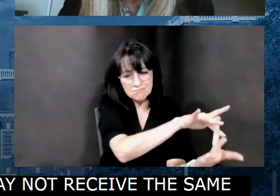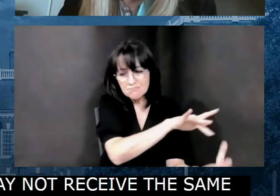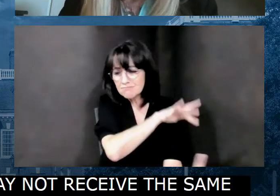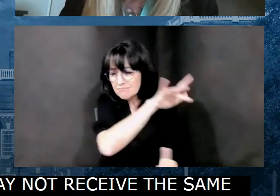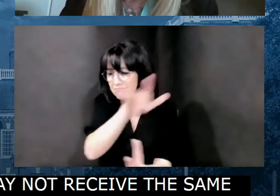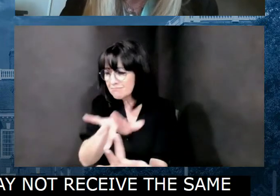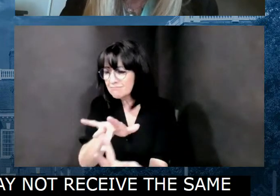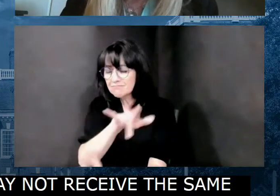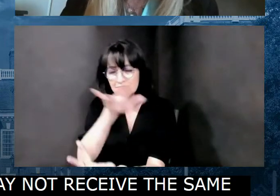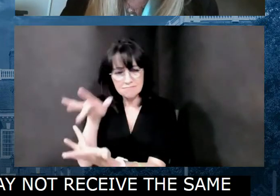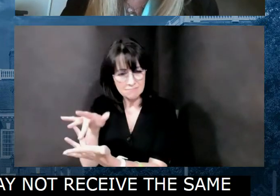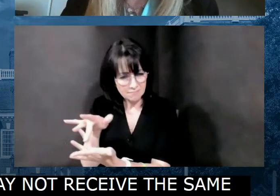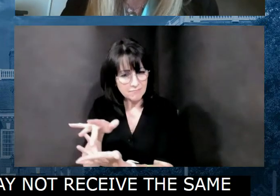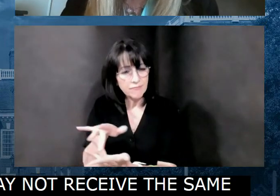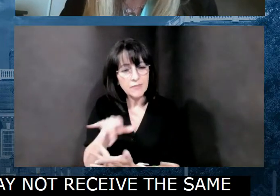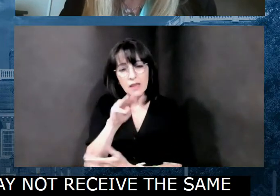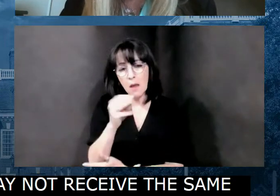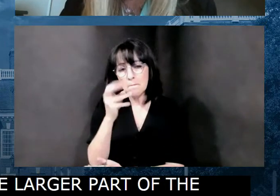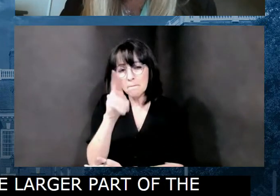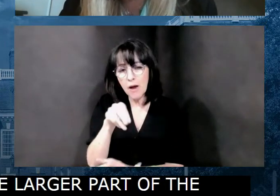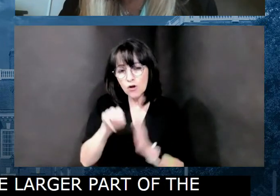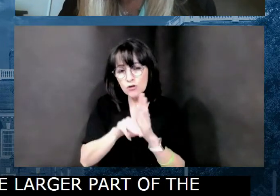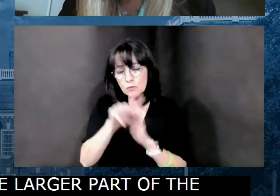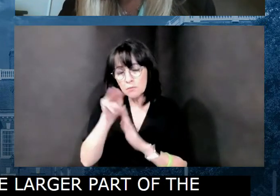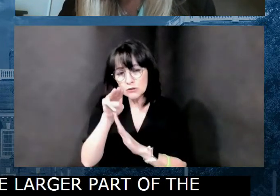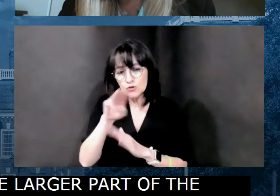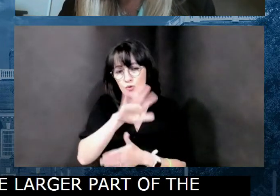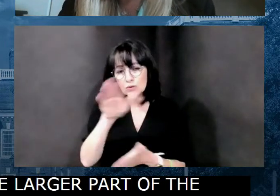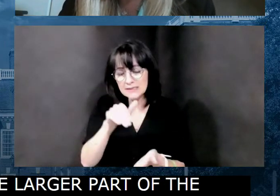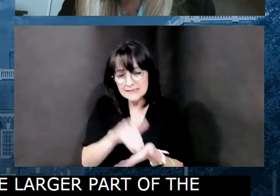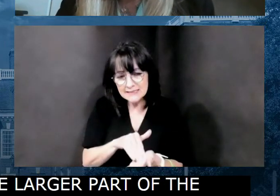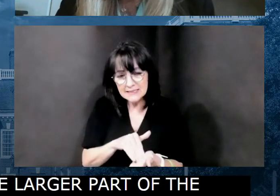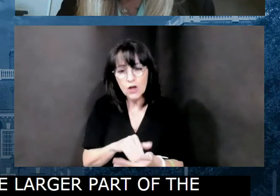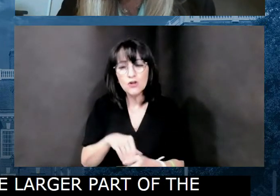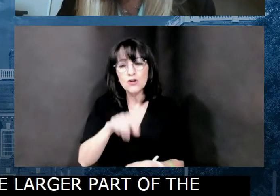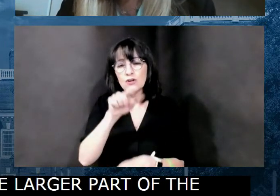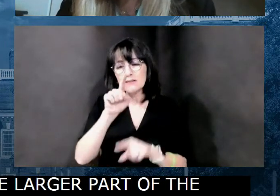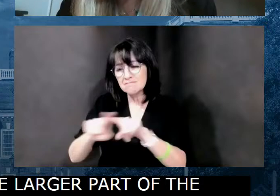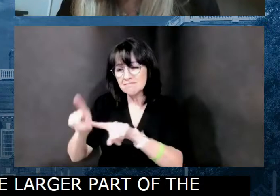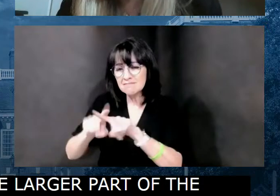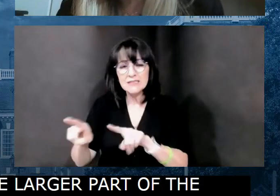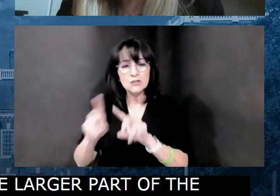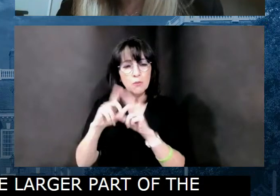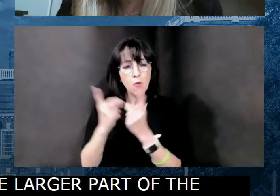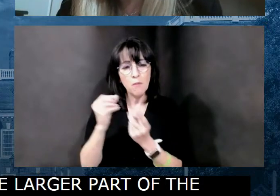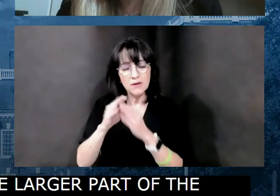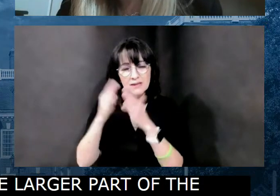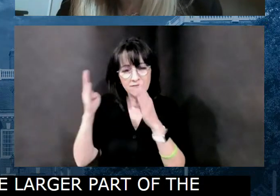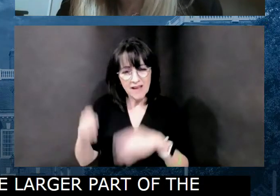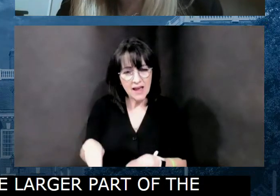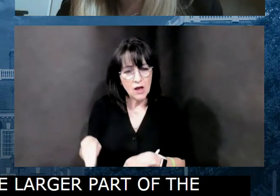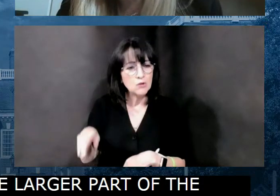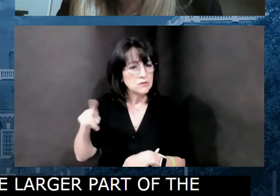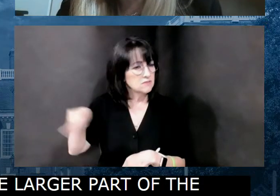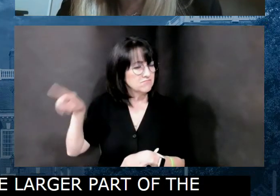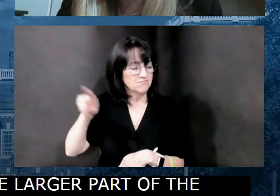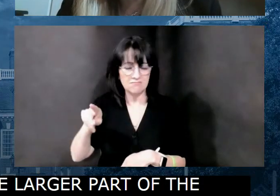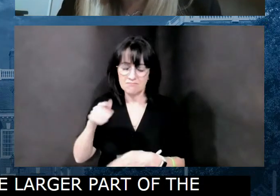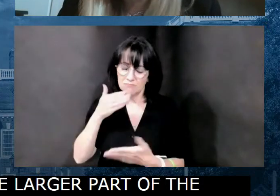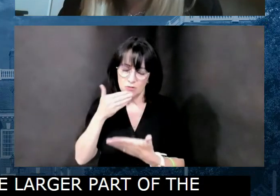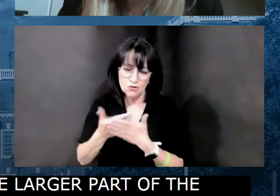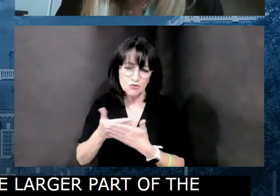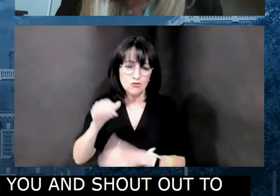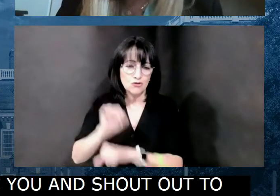Center, and even the Housing Authority to improve vaccination numbers in Kent County. So again, thank you so much